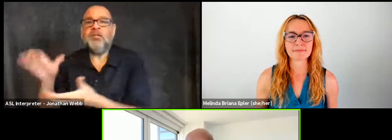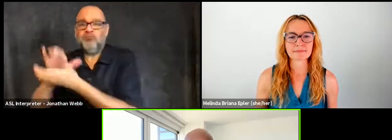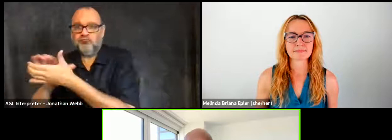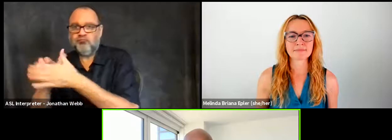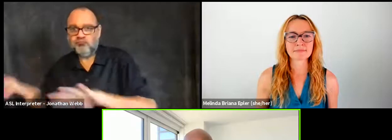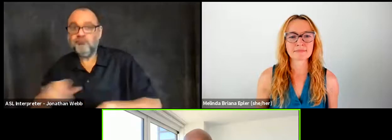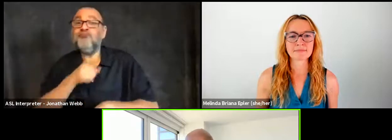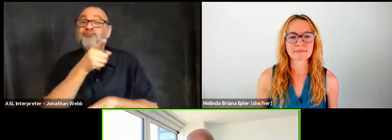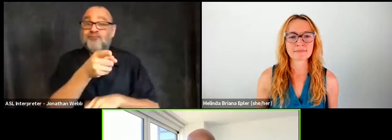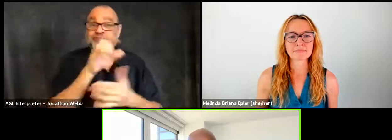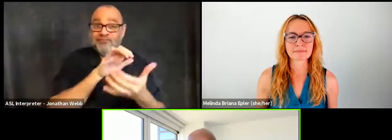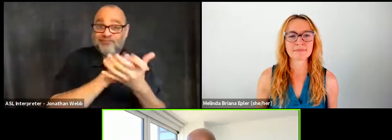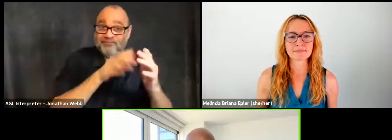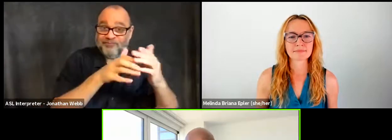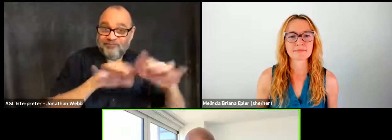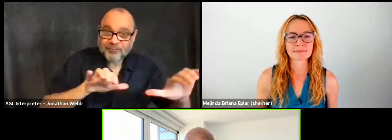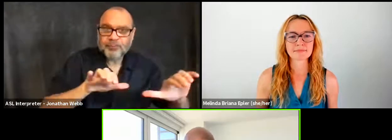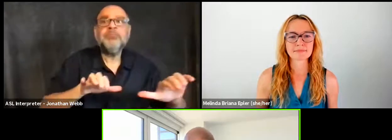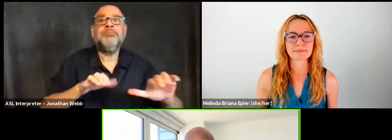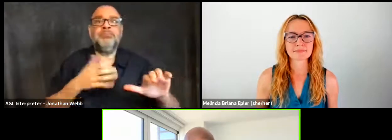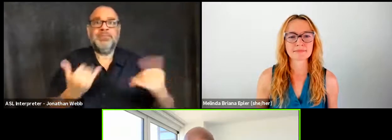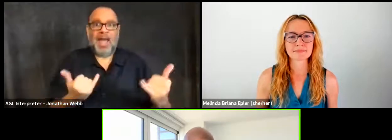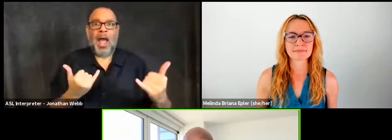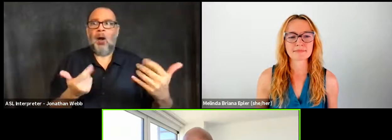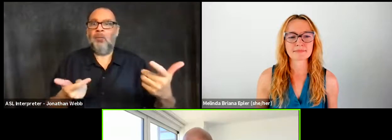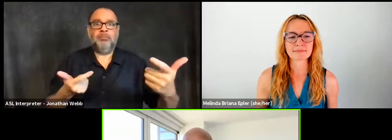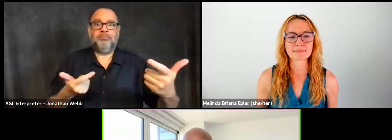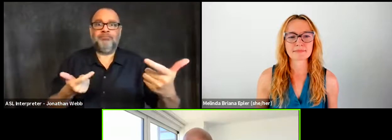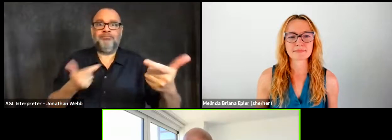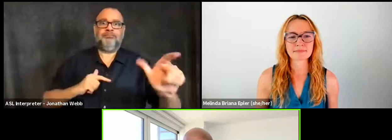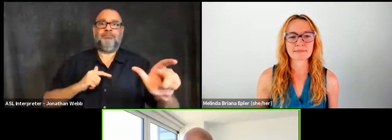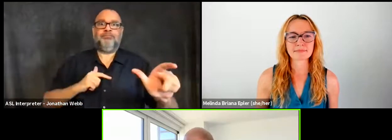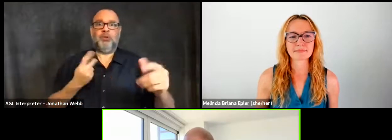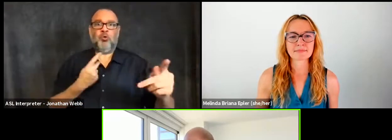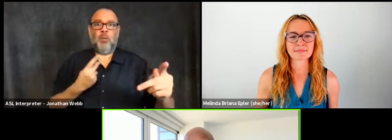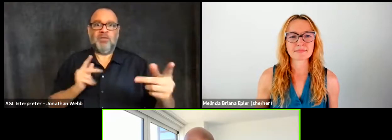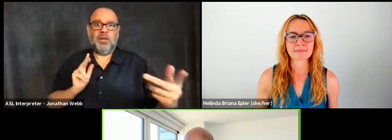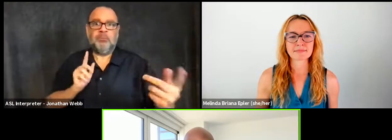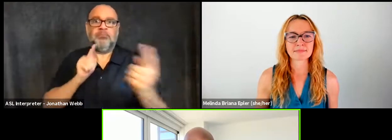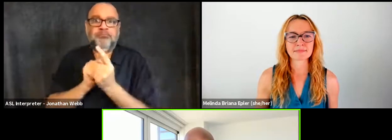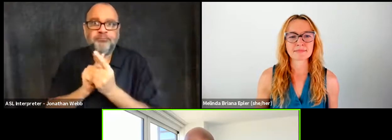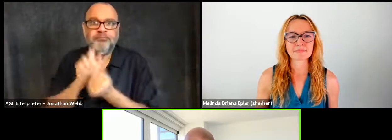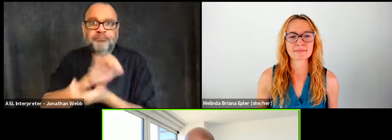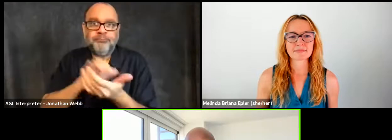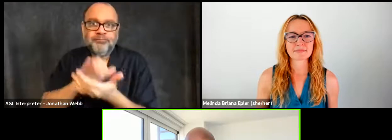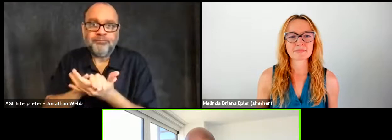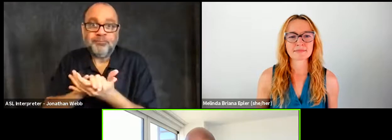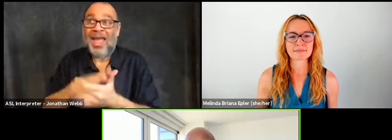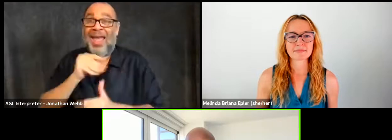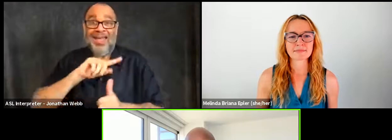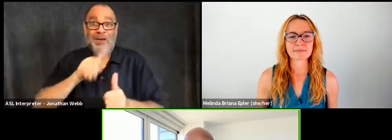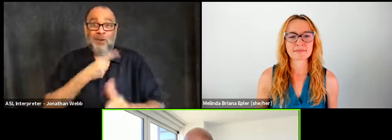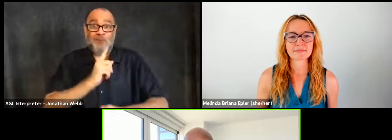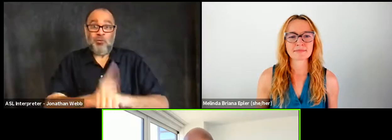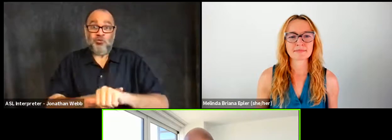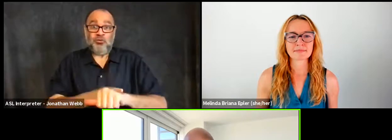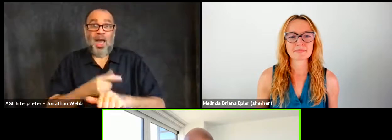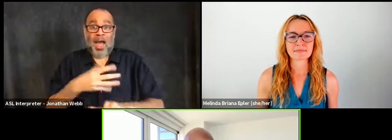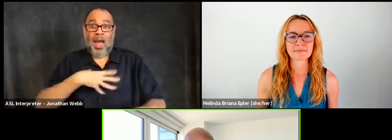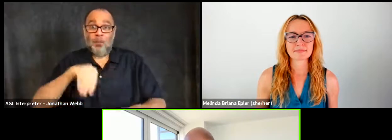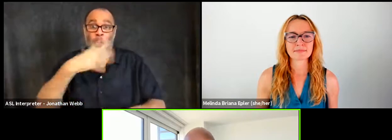before, like never. And so I went through